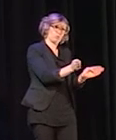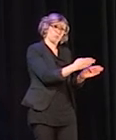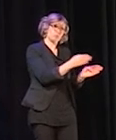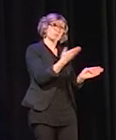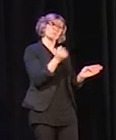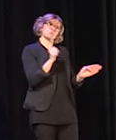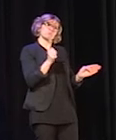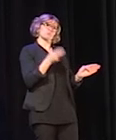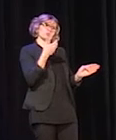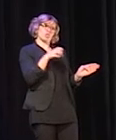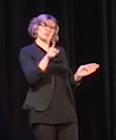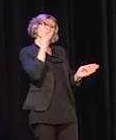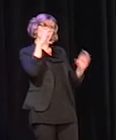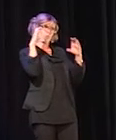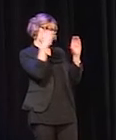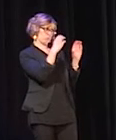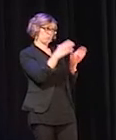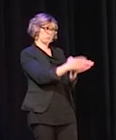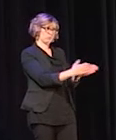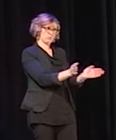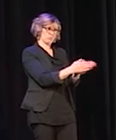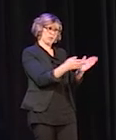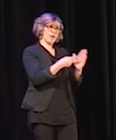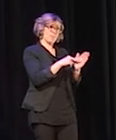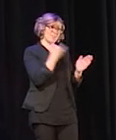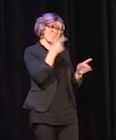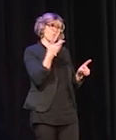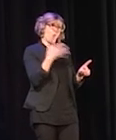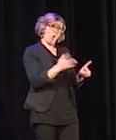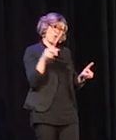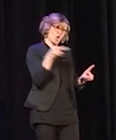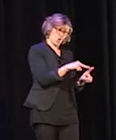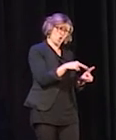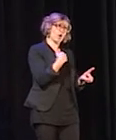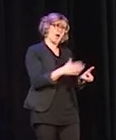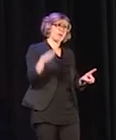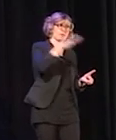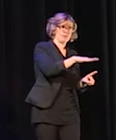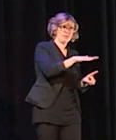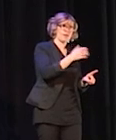in that area is pretty strong. So I can actually get you to see something that I want you to see purely by identifying that point.